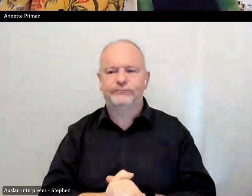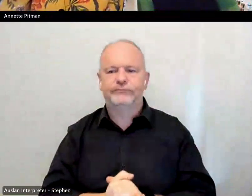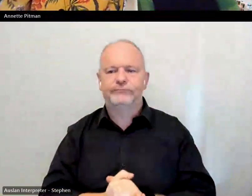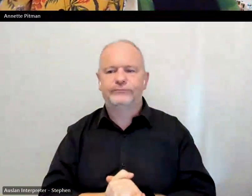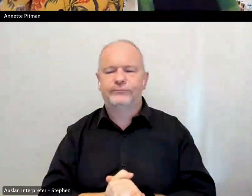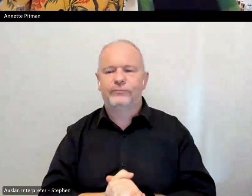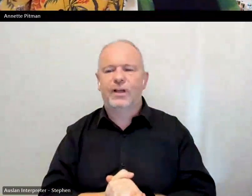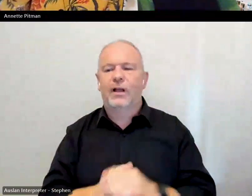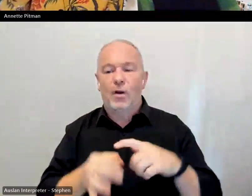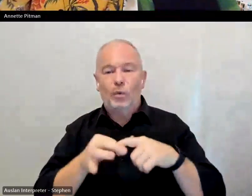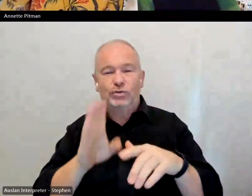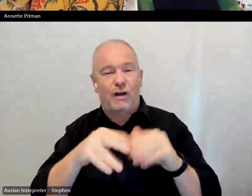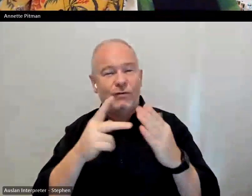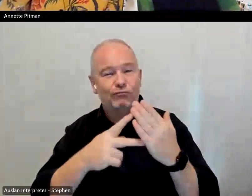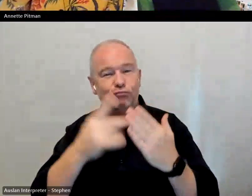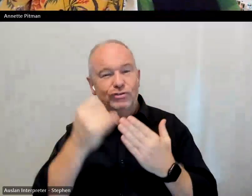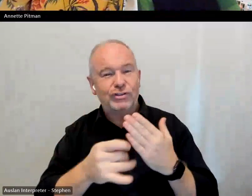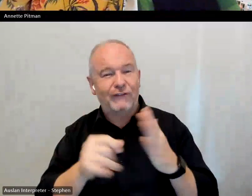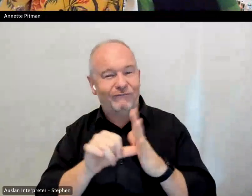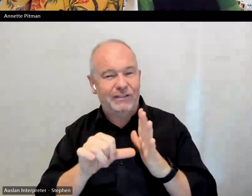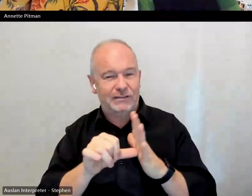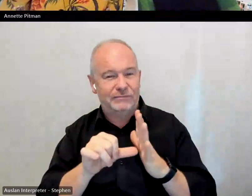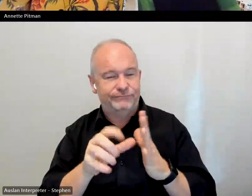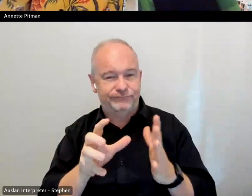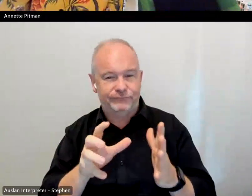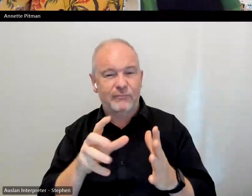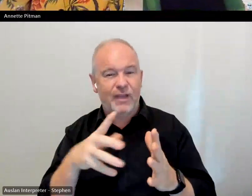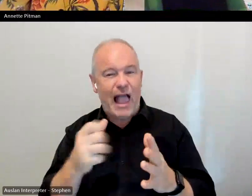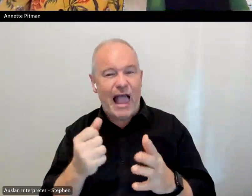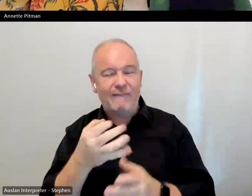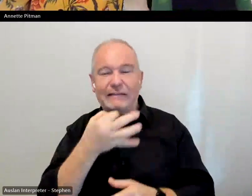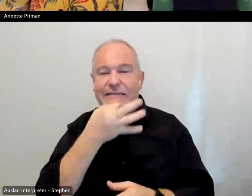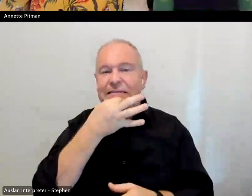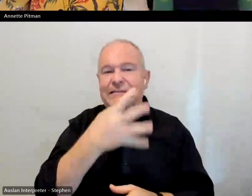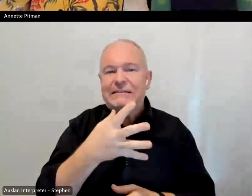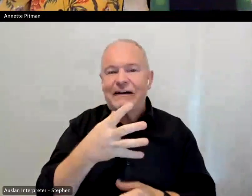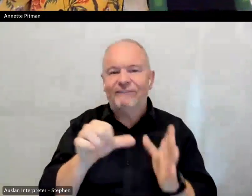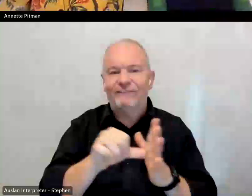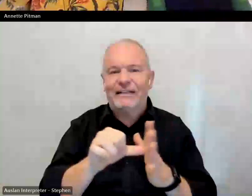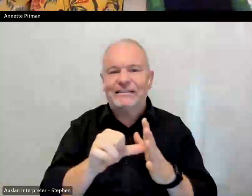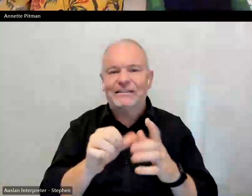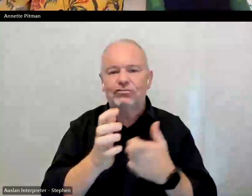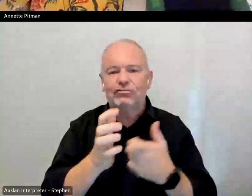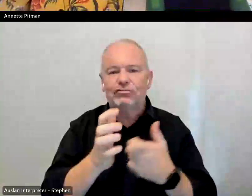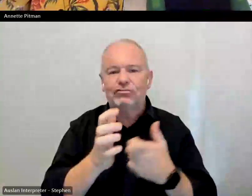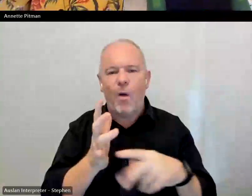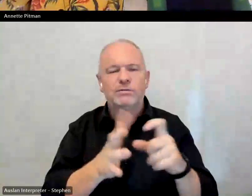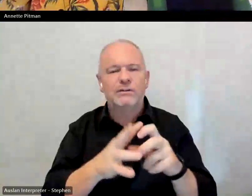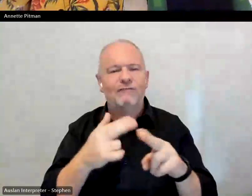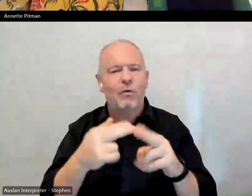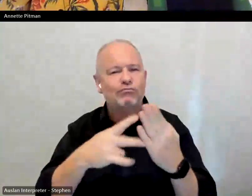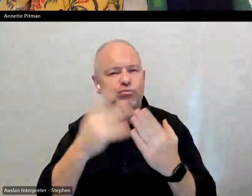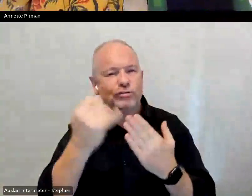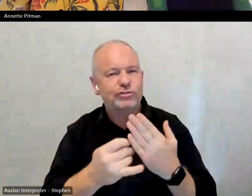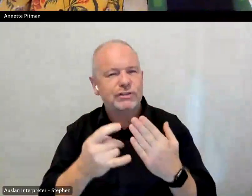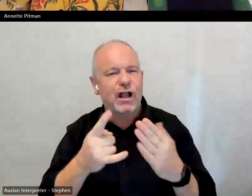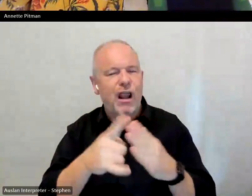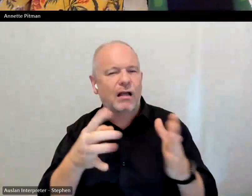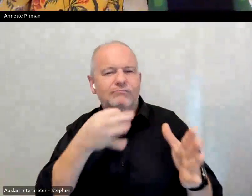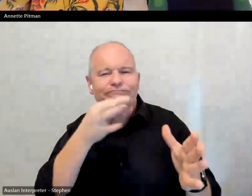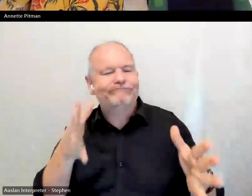A question about project funding. Is there an interim funding round for projects? No, we have to